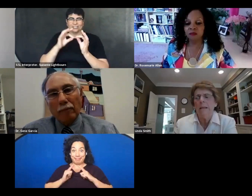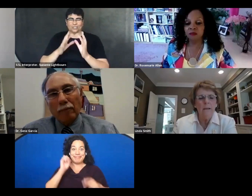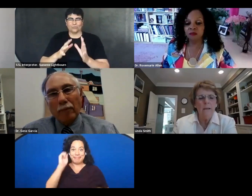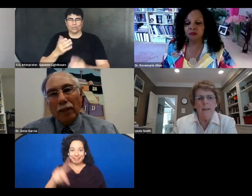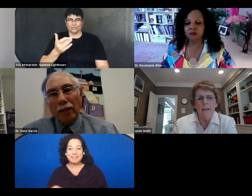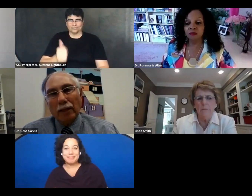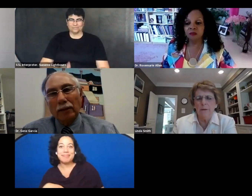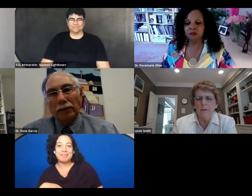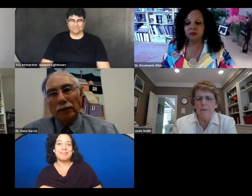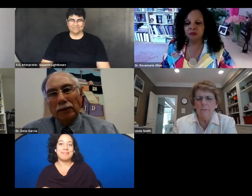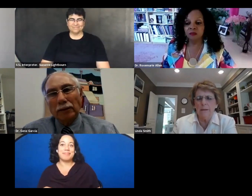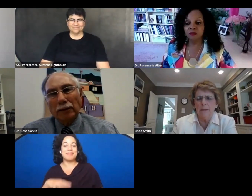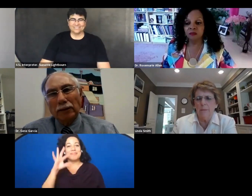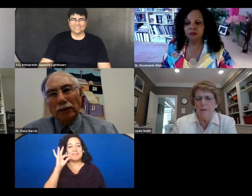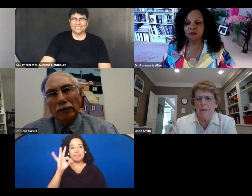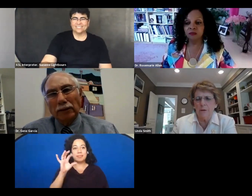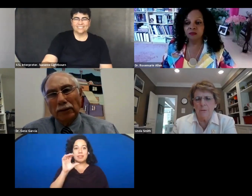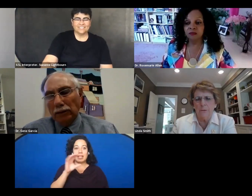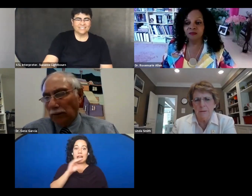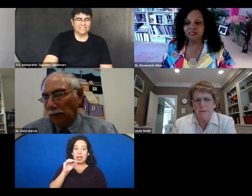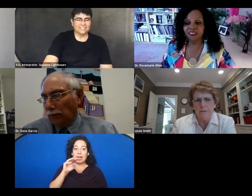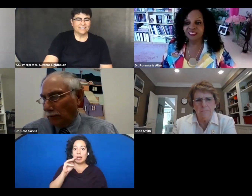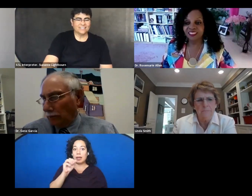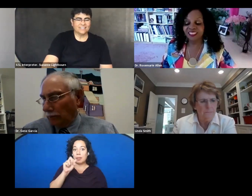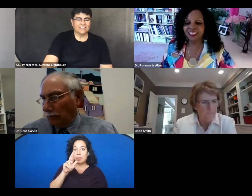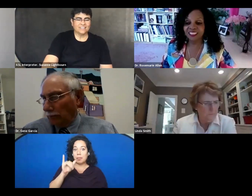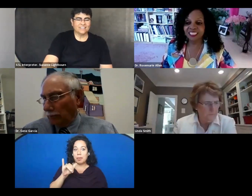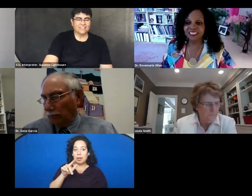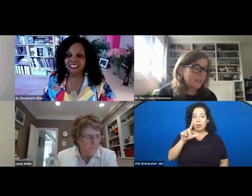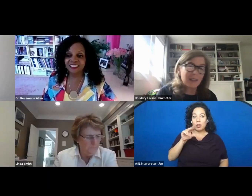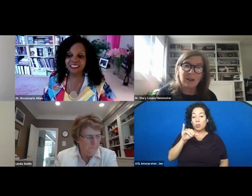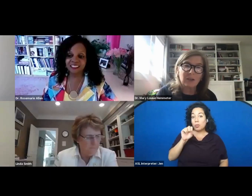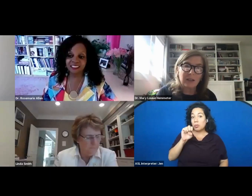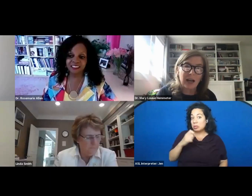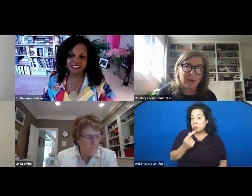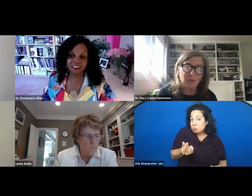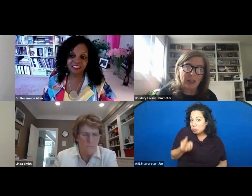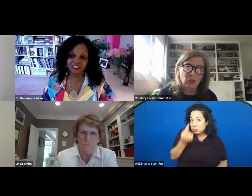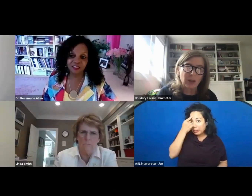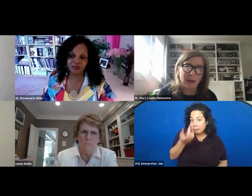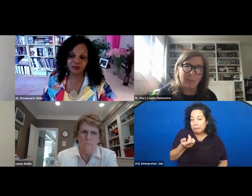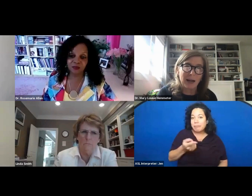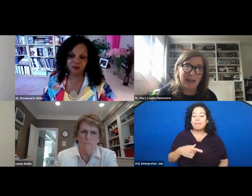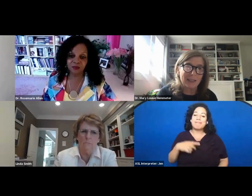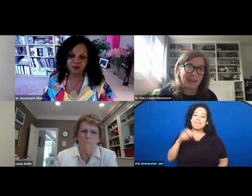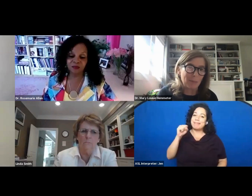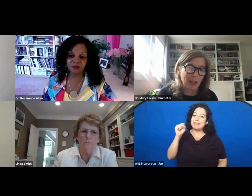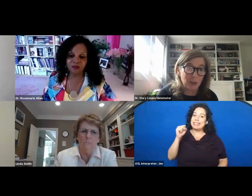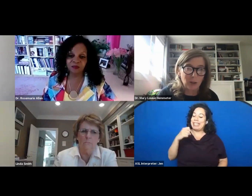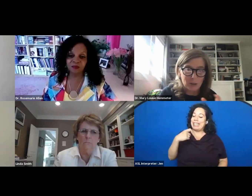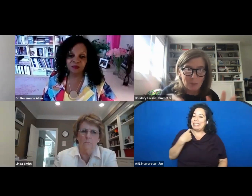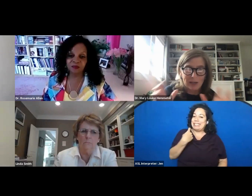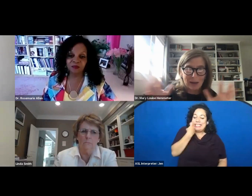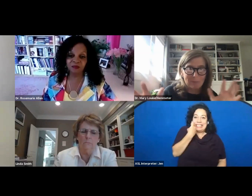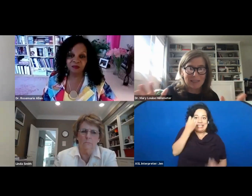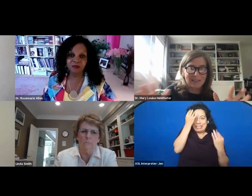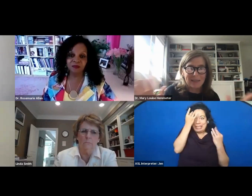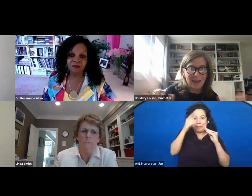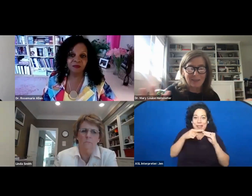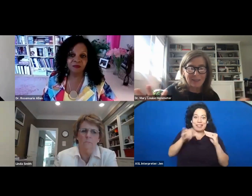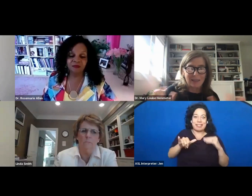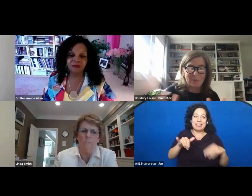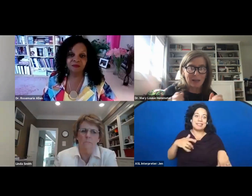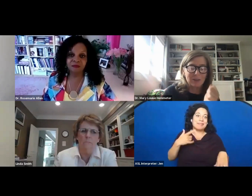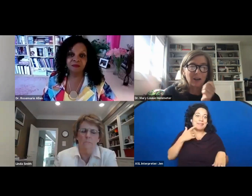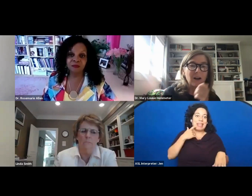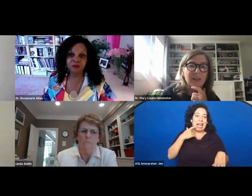wow. And Mary Louise, how about you? Yeah, this is kind of fresh on my mind. I'm like Rosemary, I'm getting